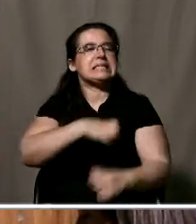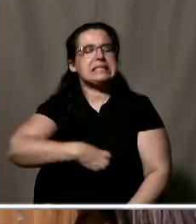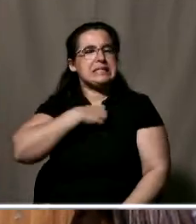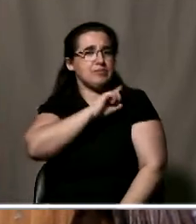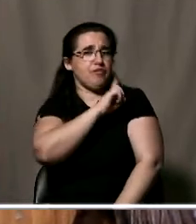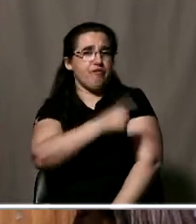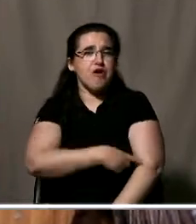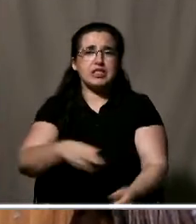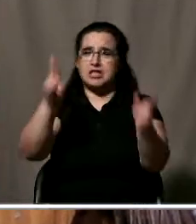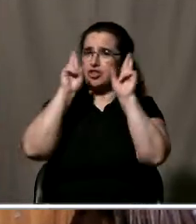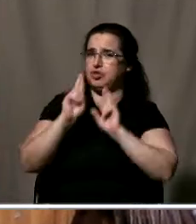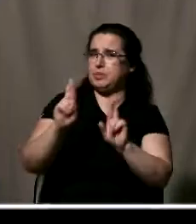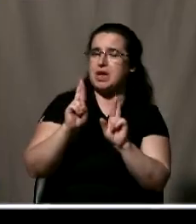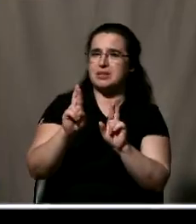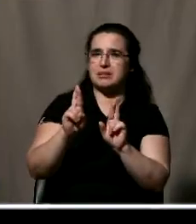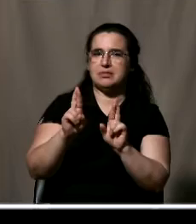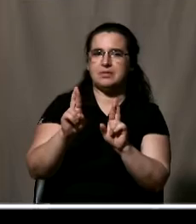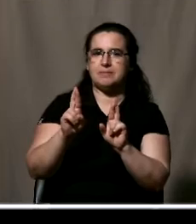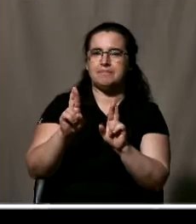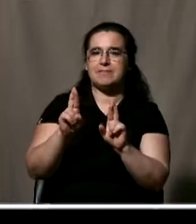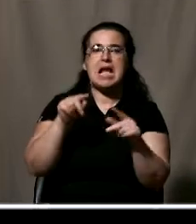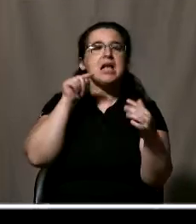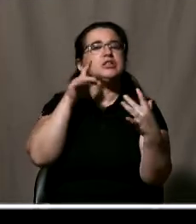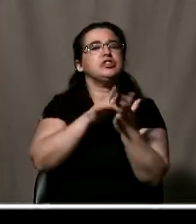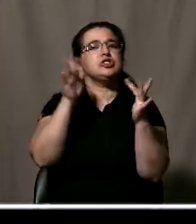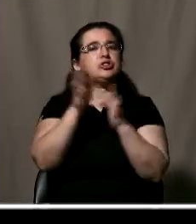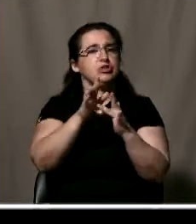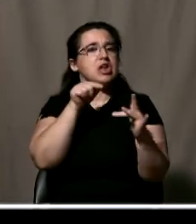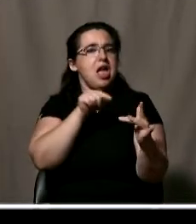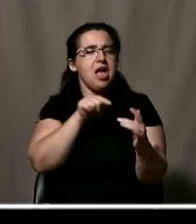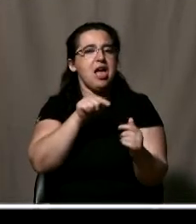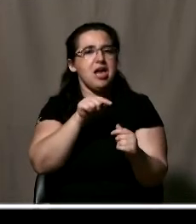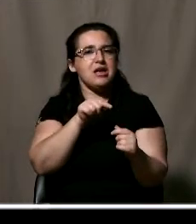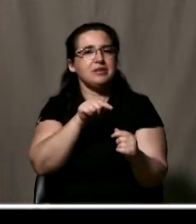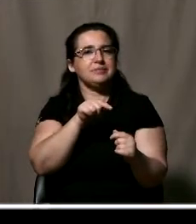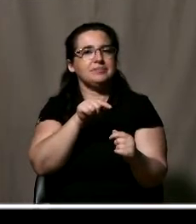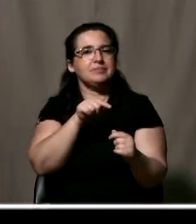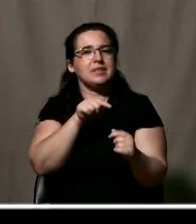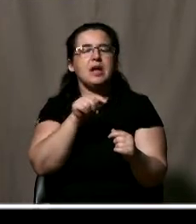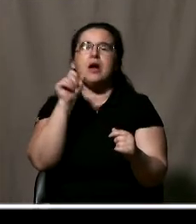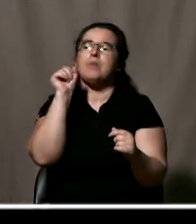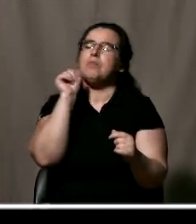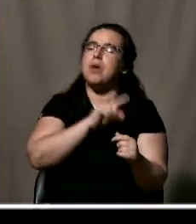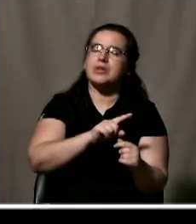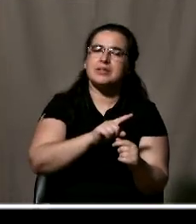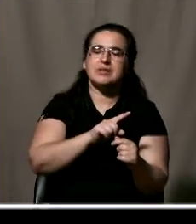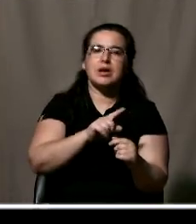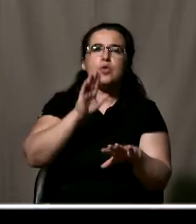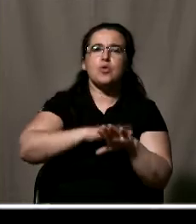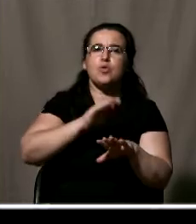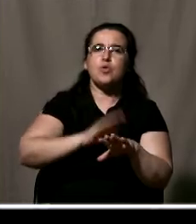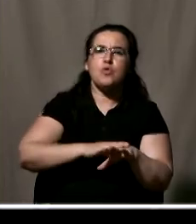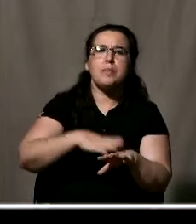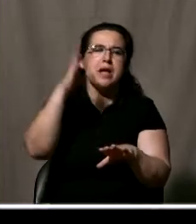encontramos esperança. He is the one. Ele é aquele that can take all the guilt and shame of our past. Que pode tirar toda a culpa e